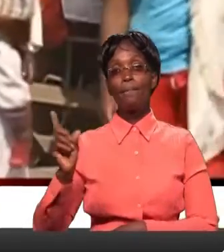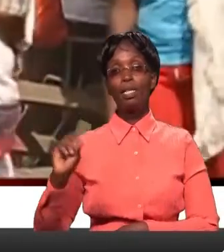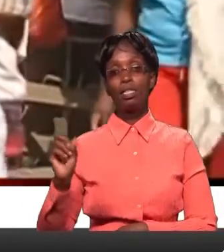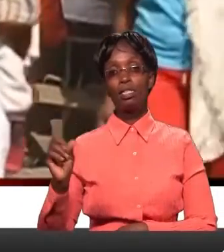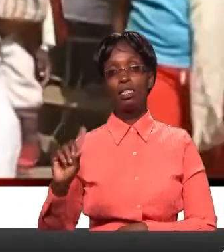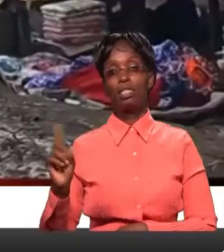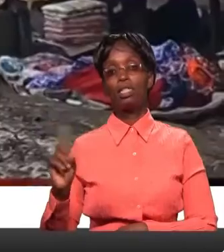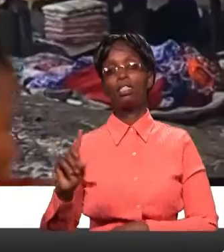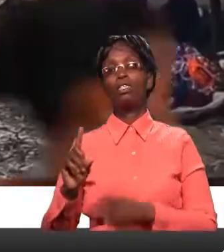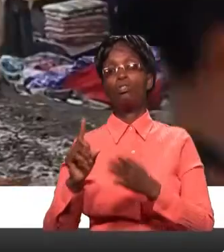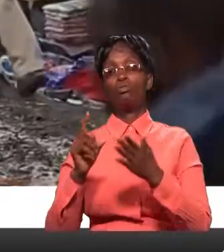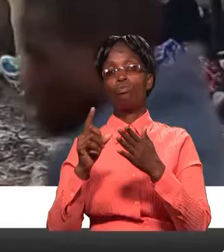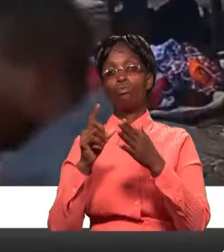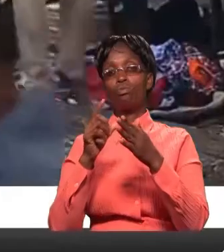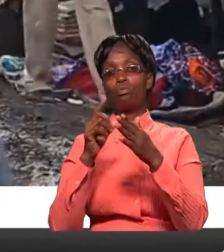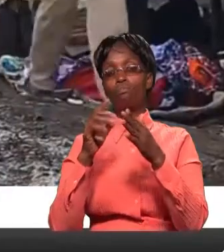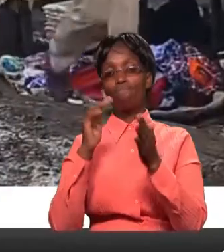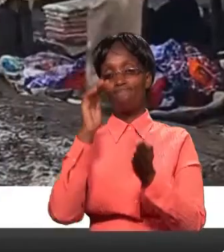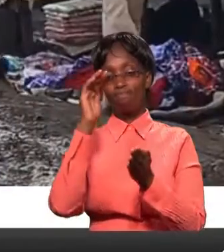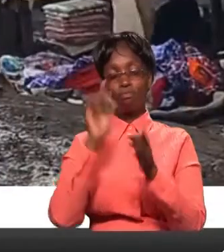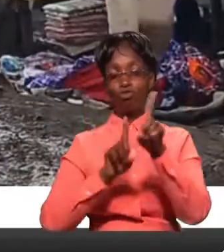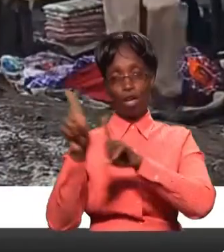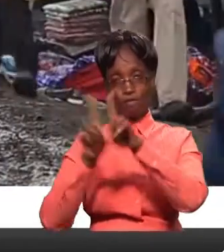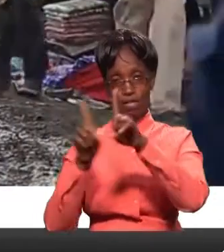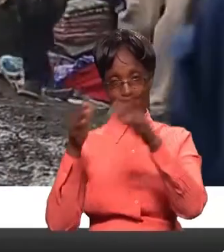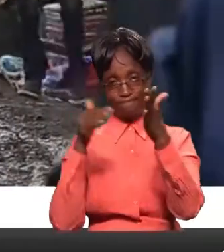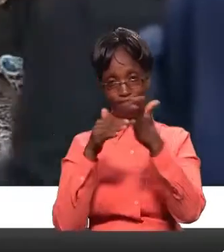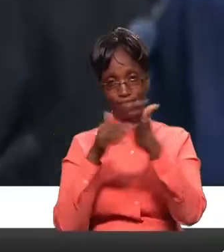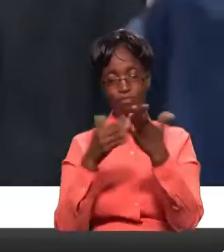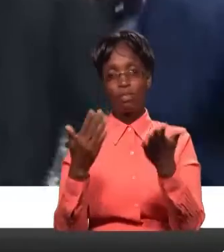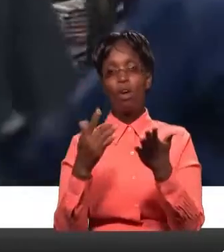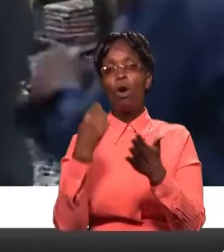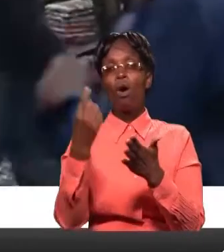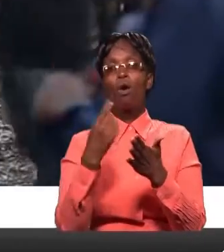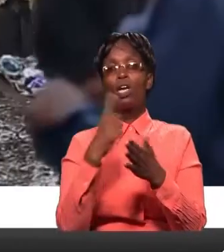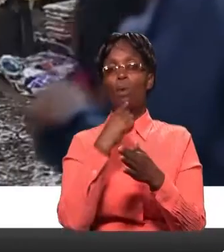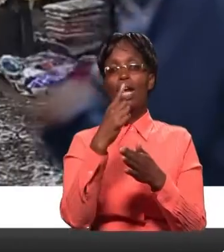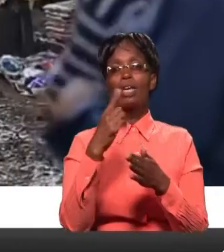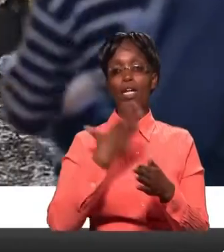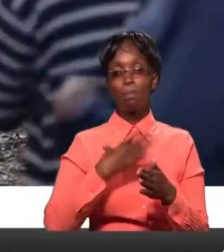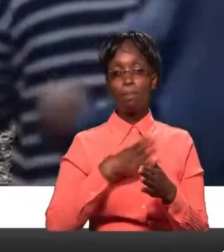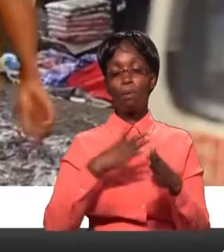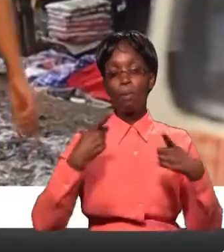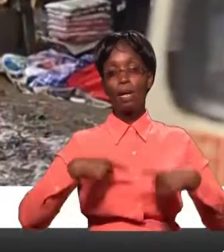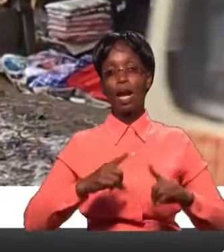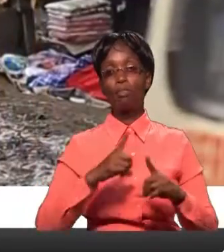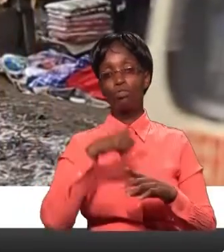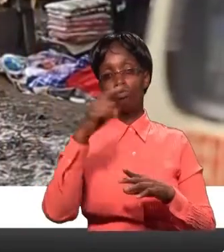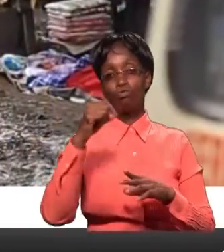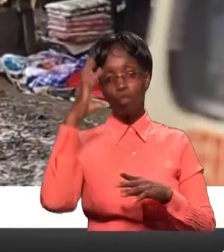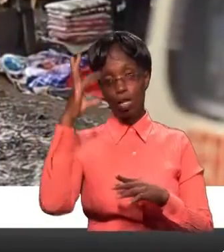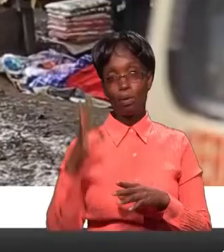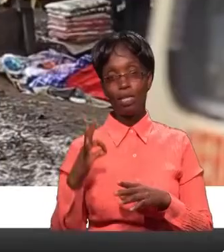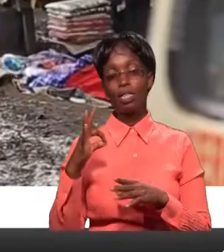uchukuzi kutathmini upya kanuni za usafiri. Watu wasiozidi 100 pekee ndio wataruhusiwa kuhudhuria mazishi na sherehe za